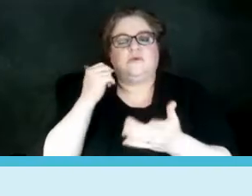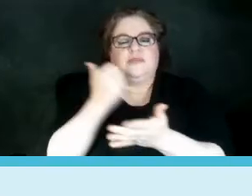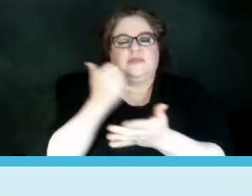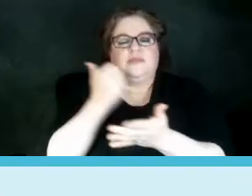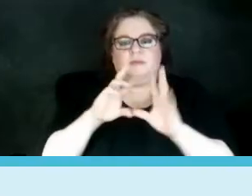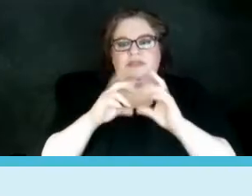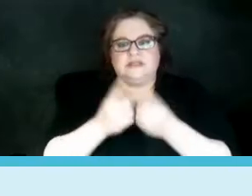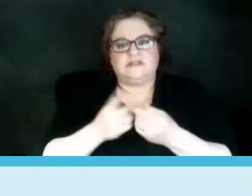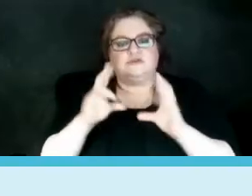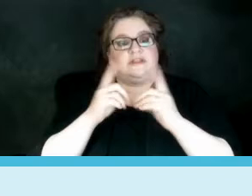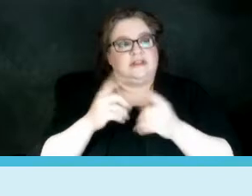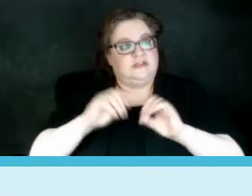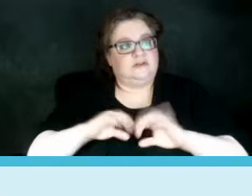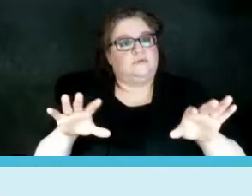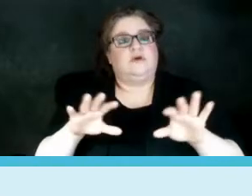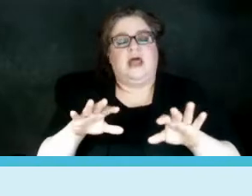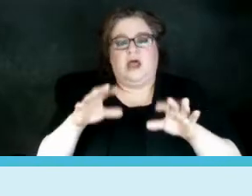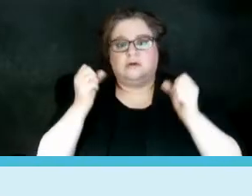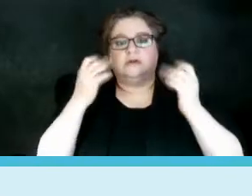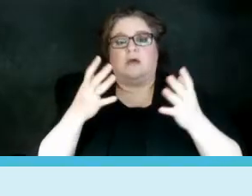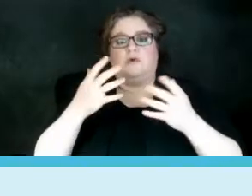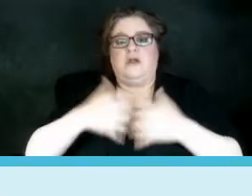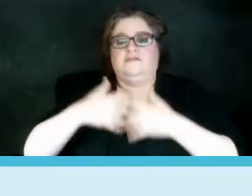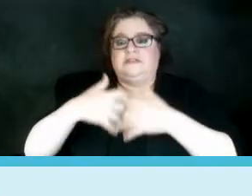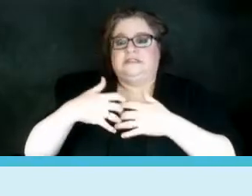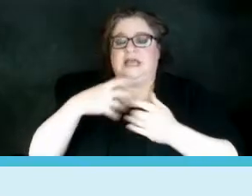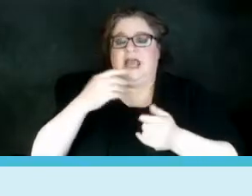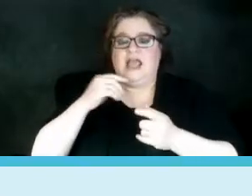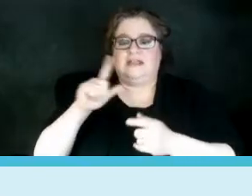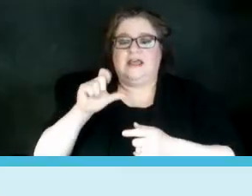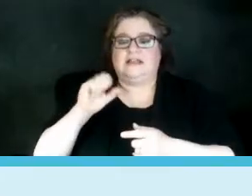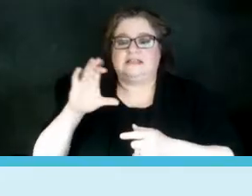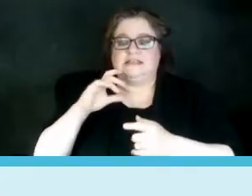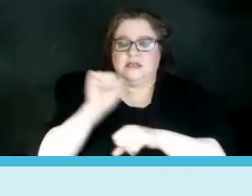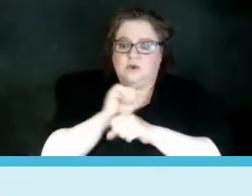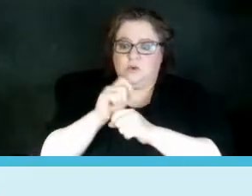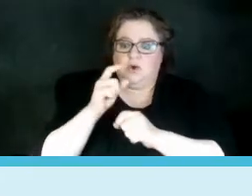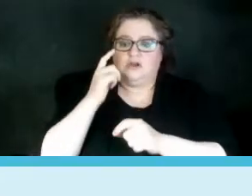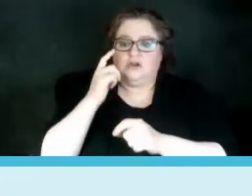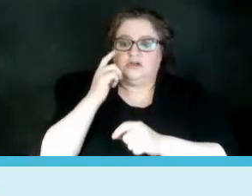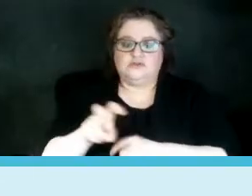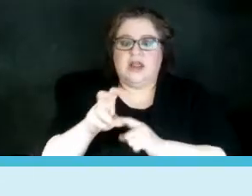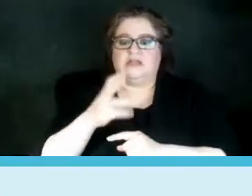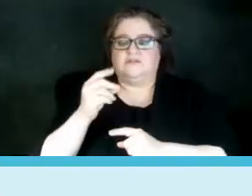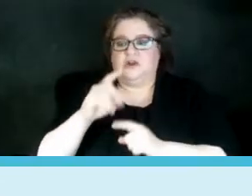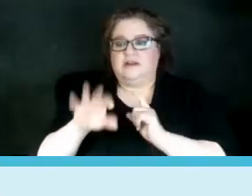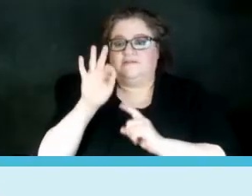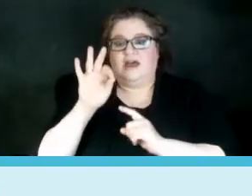put out a number of devices, and then our LSC worked to transfer and find